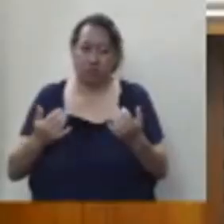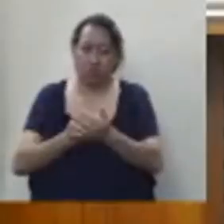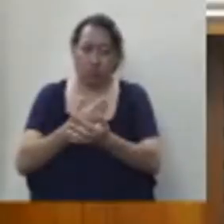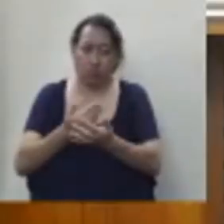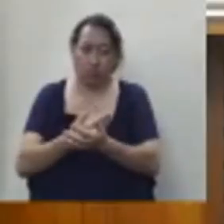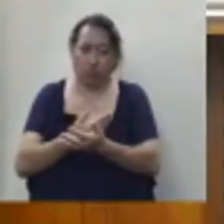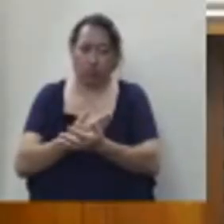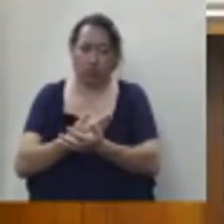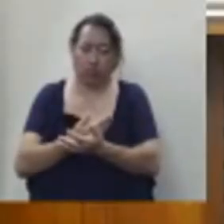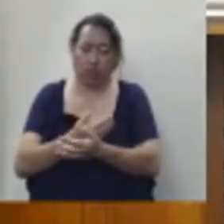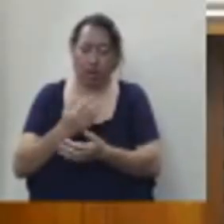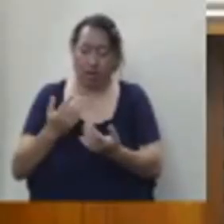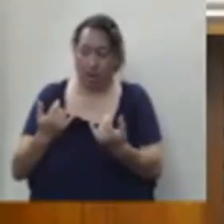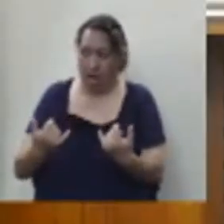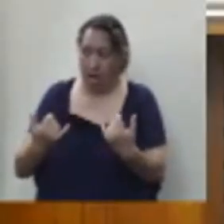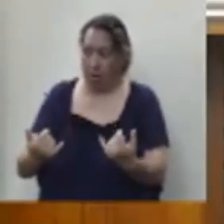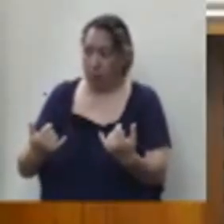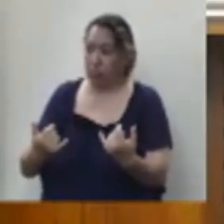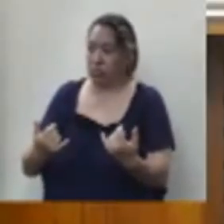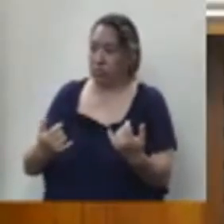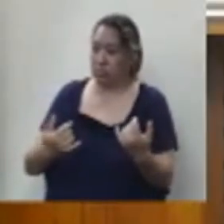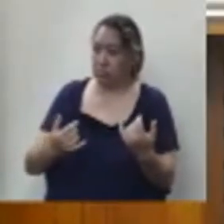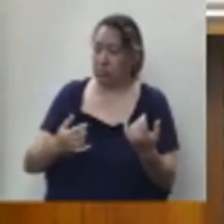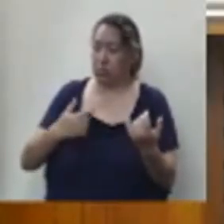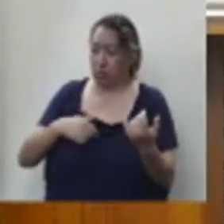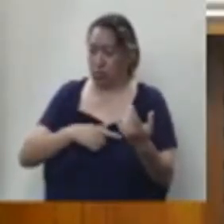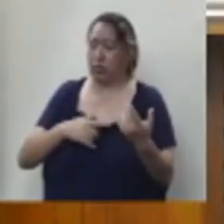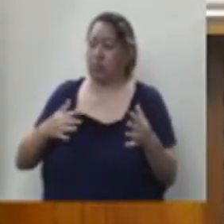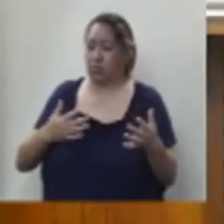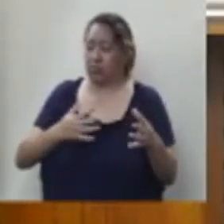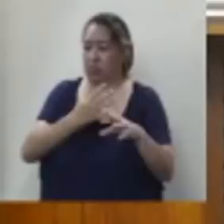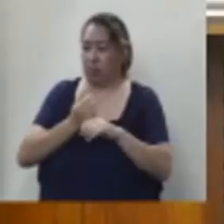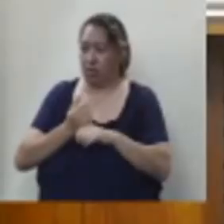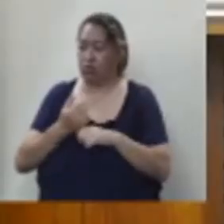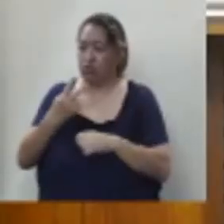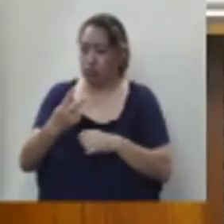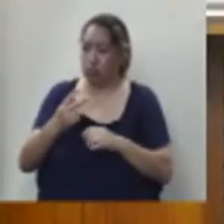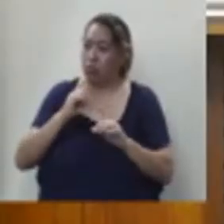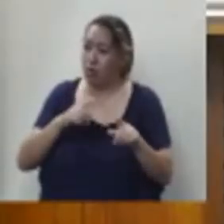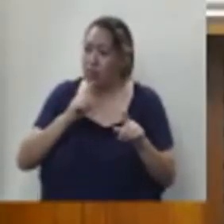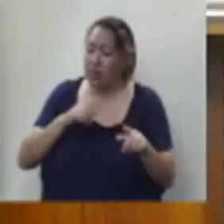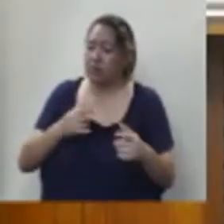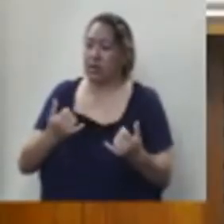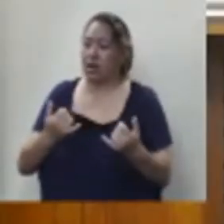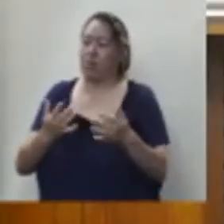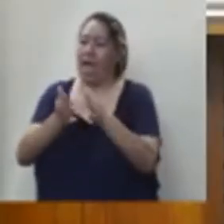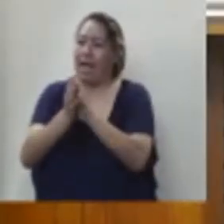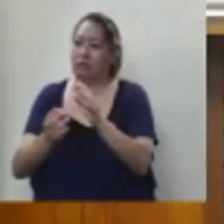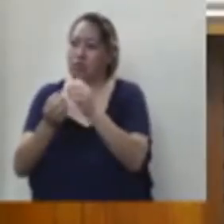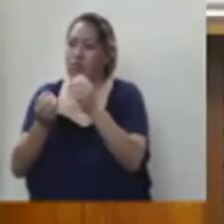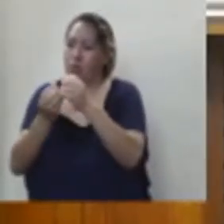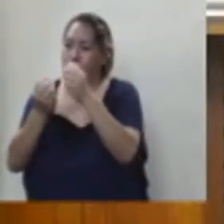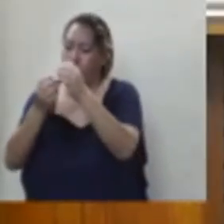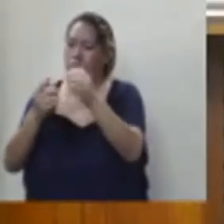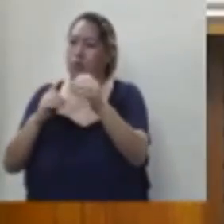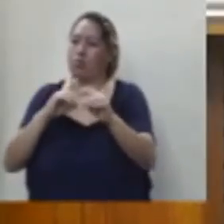we have already gotten our 2 orders, and we've also asked FEMA for more orders to build up our capacity, also